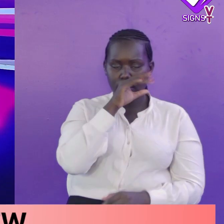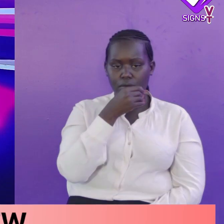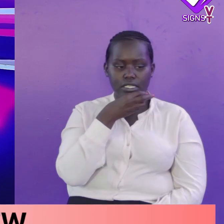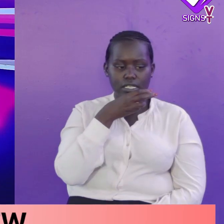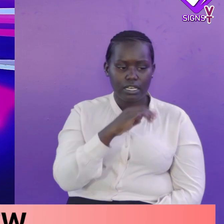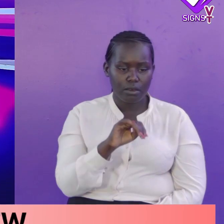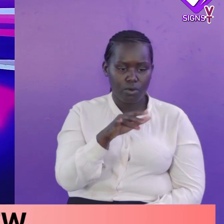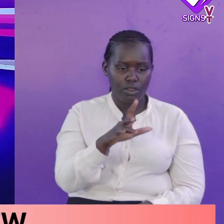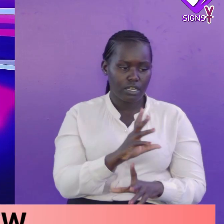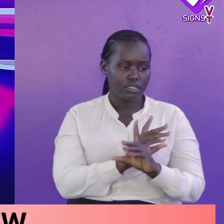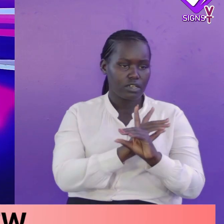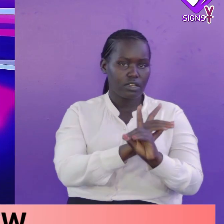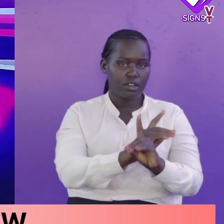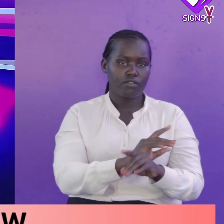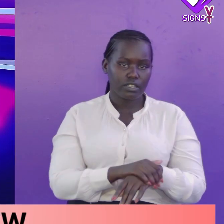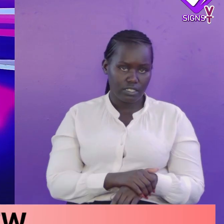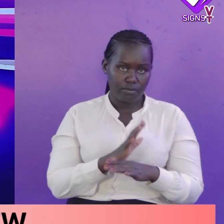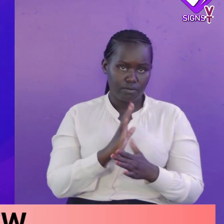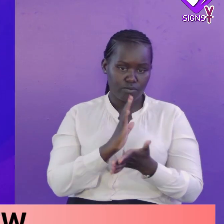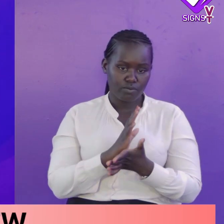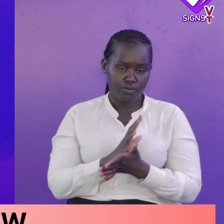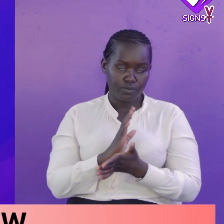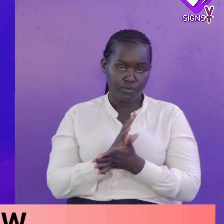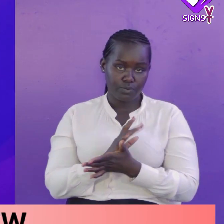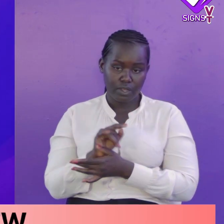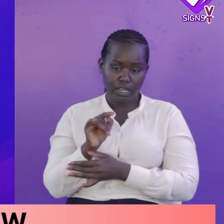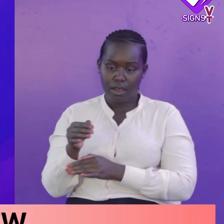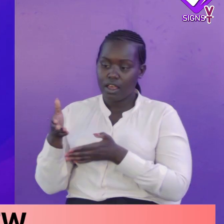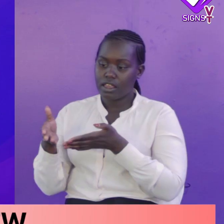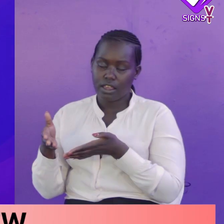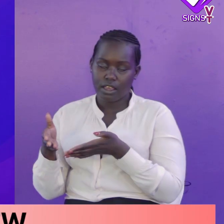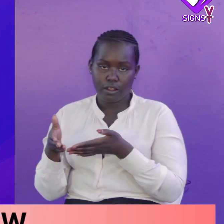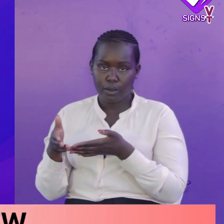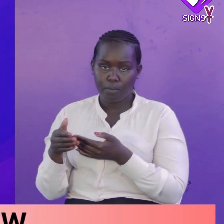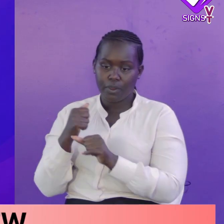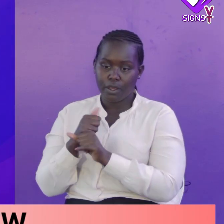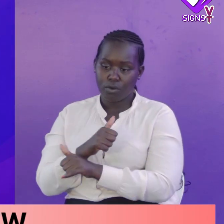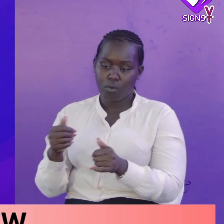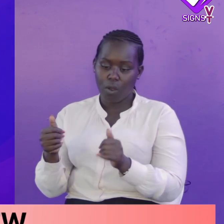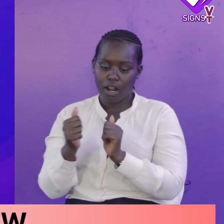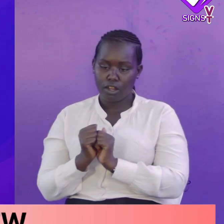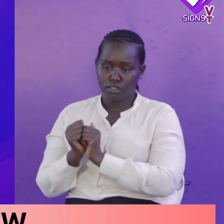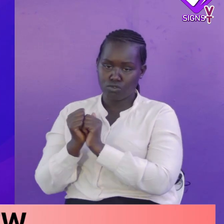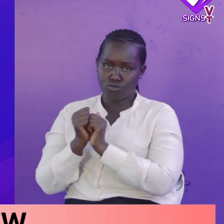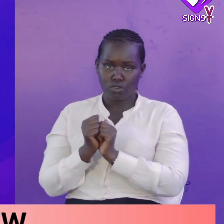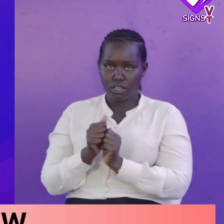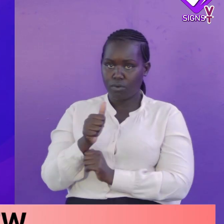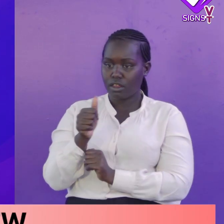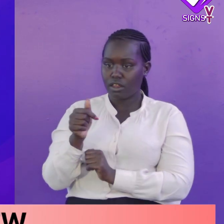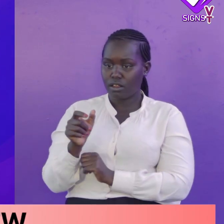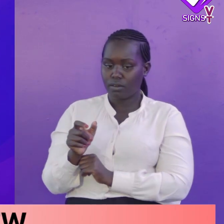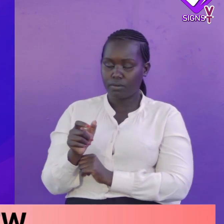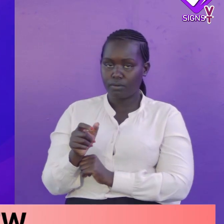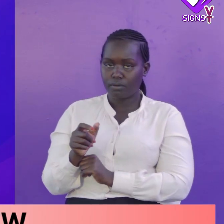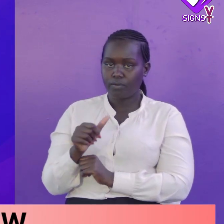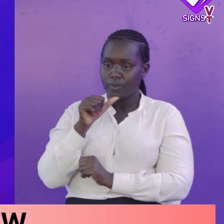that defense. Yeah, it is true. Colwill has been there doing well together with Darabioyo also. Yeah.